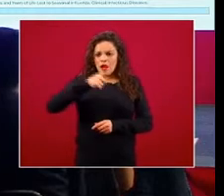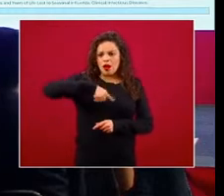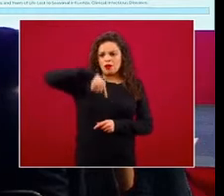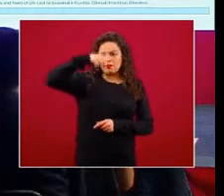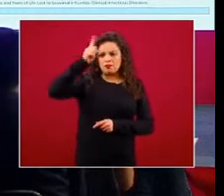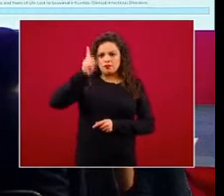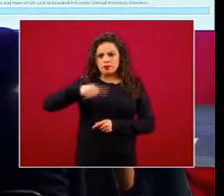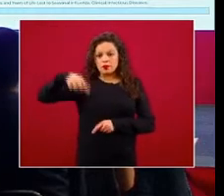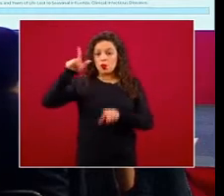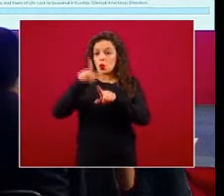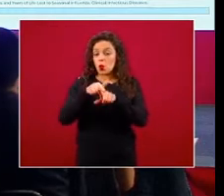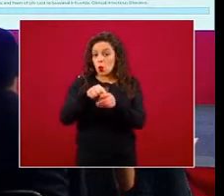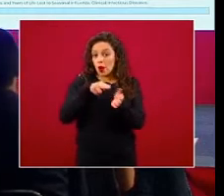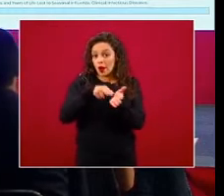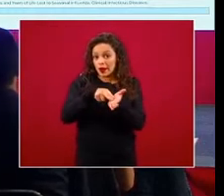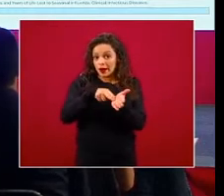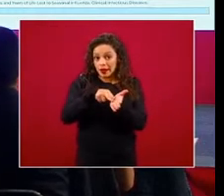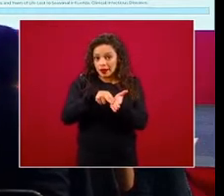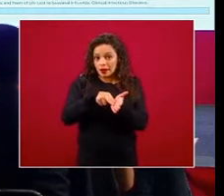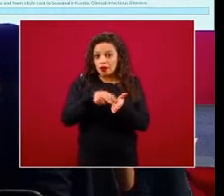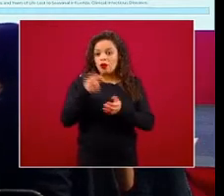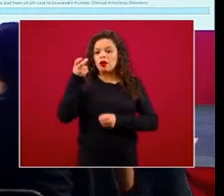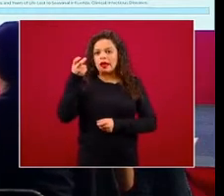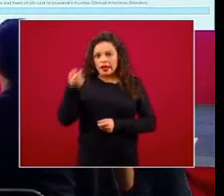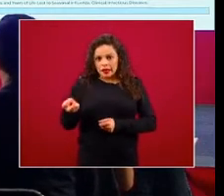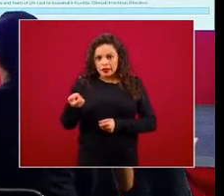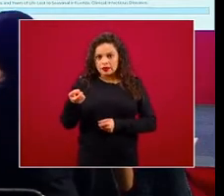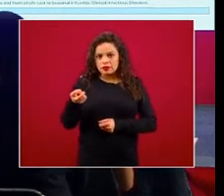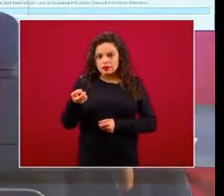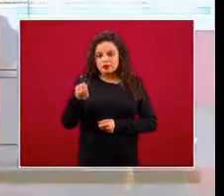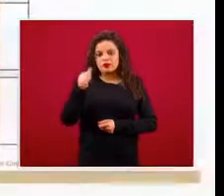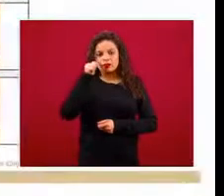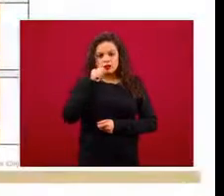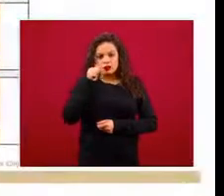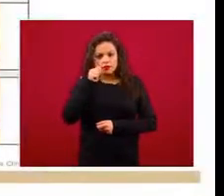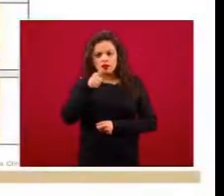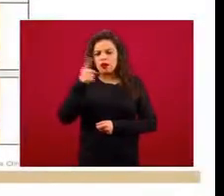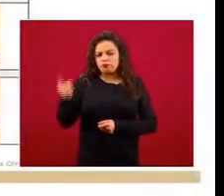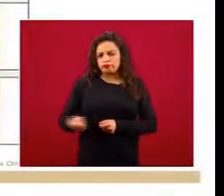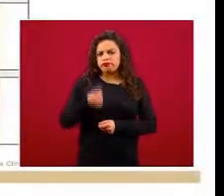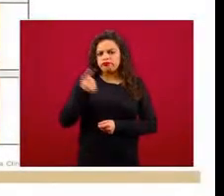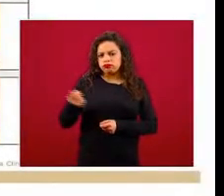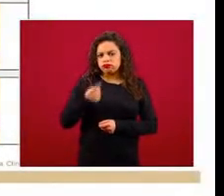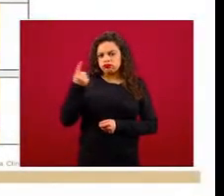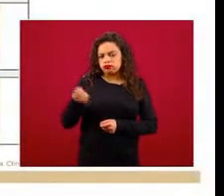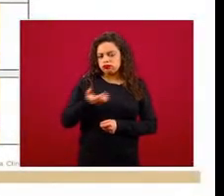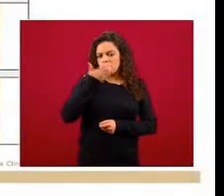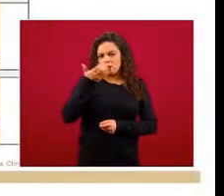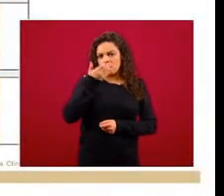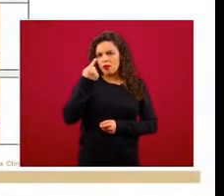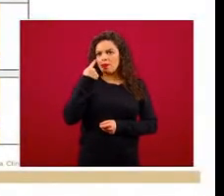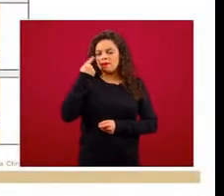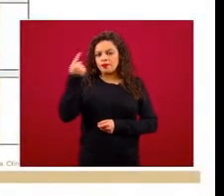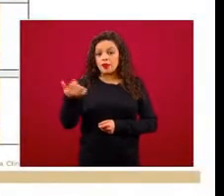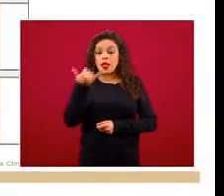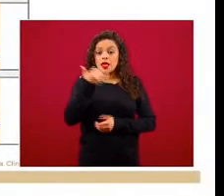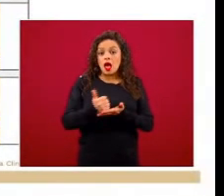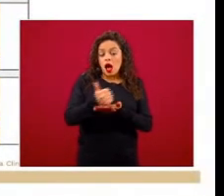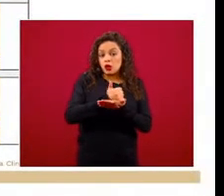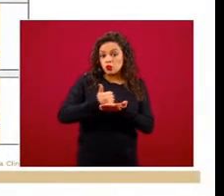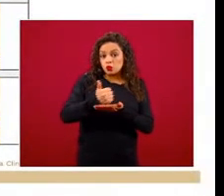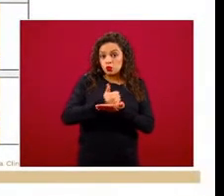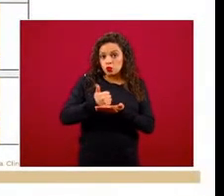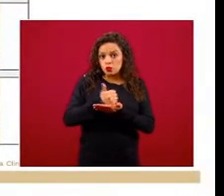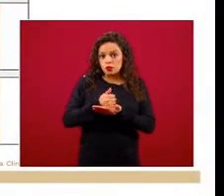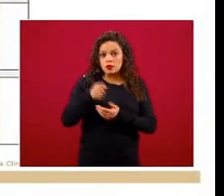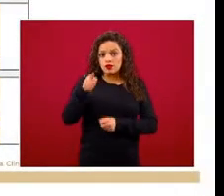normally happens in blue. The line in blue is what shows you what happens during the flu